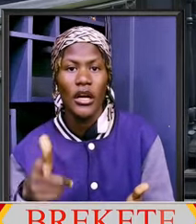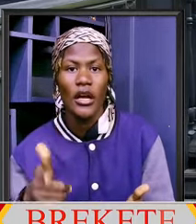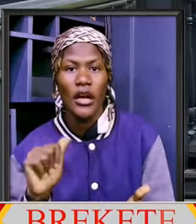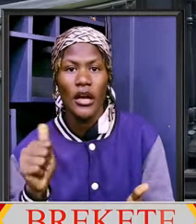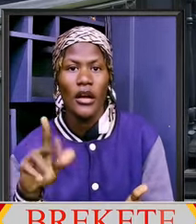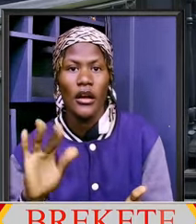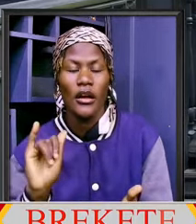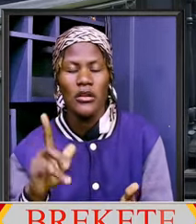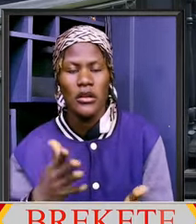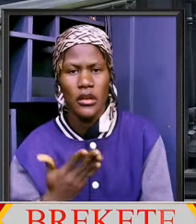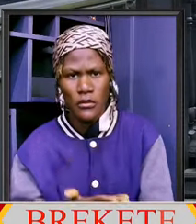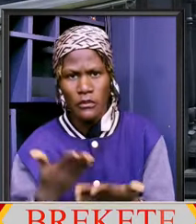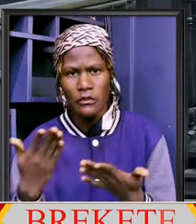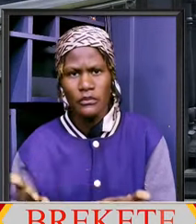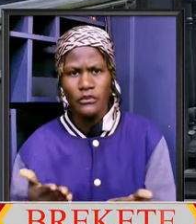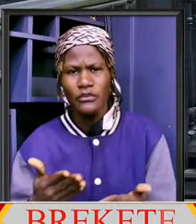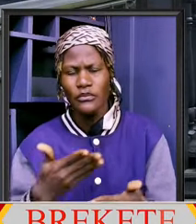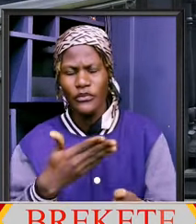new.